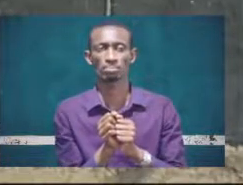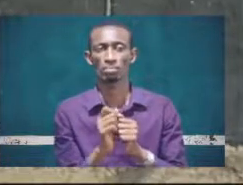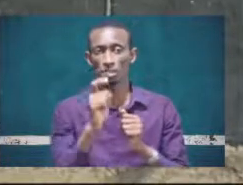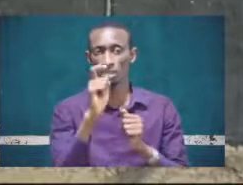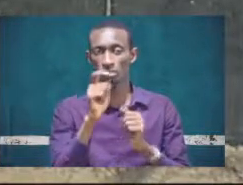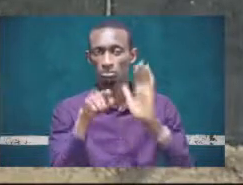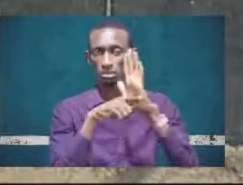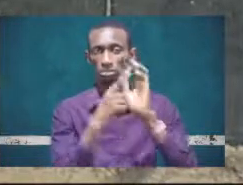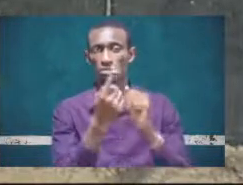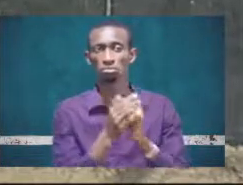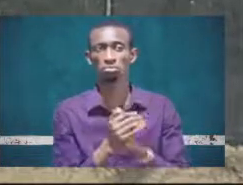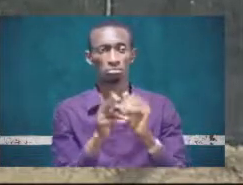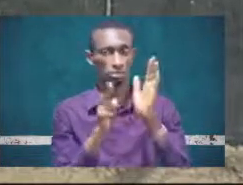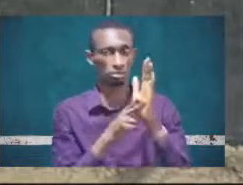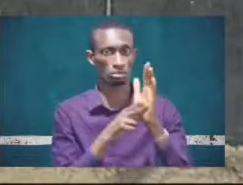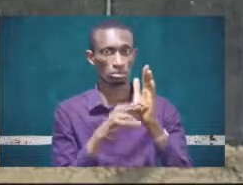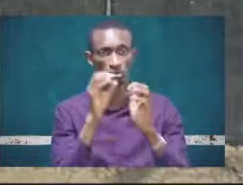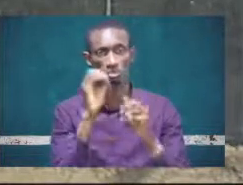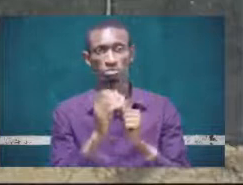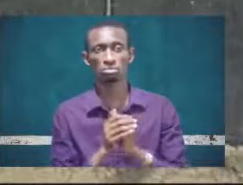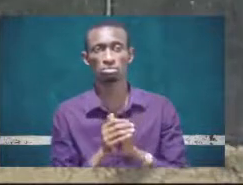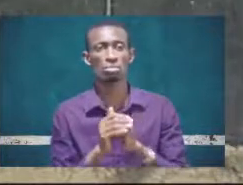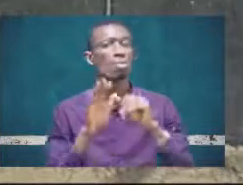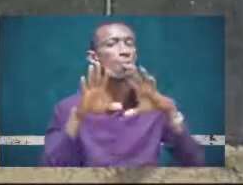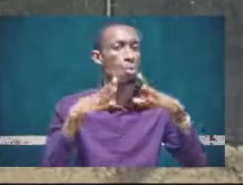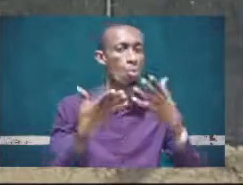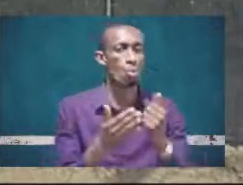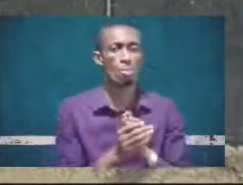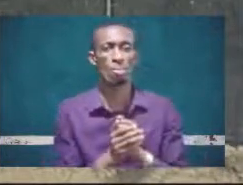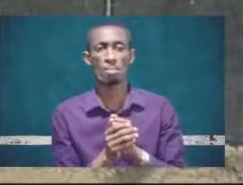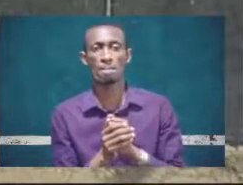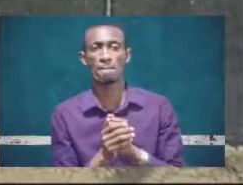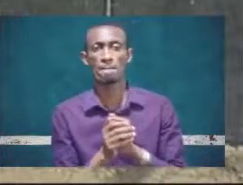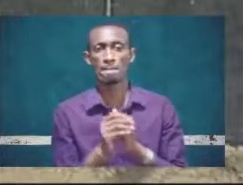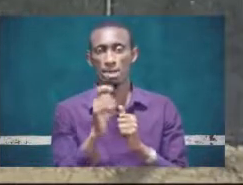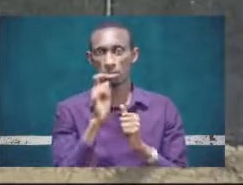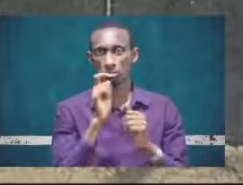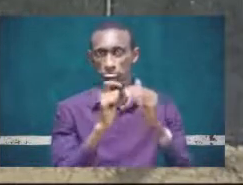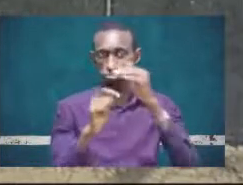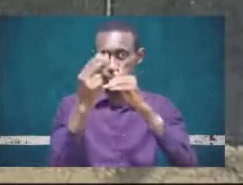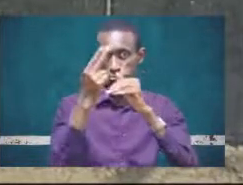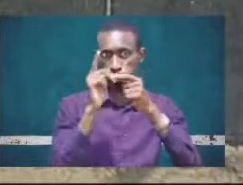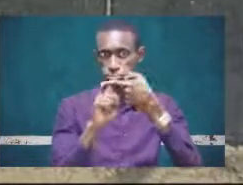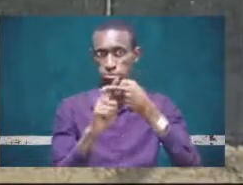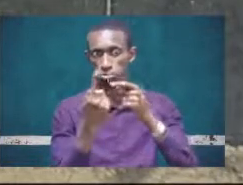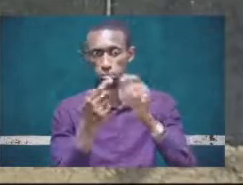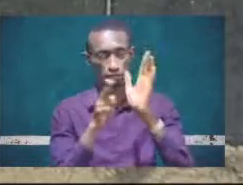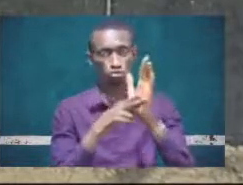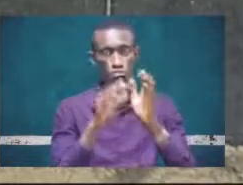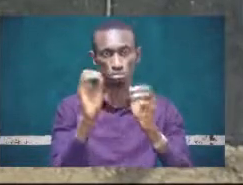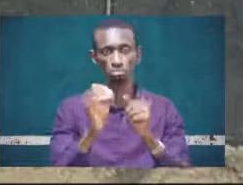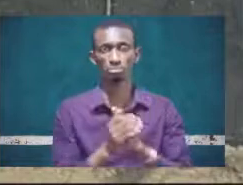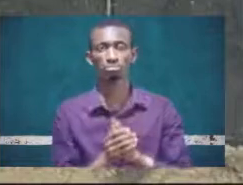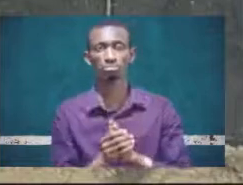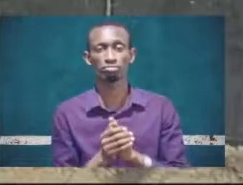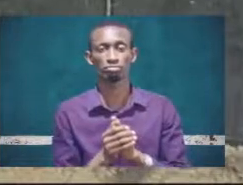x minus 1 equals 0, or x squared plus 1 equals 0.